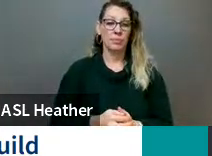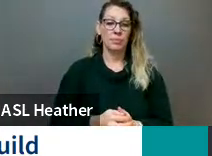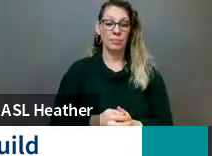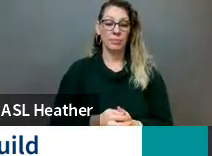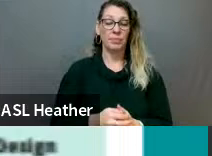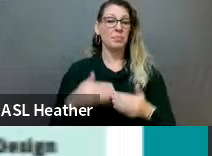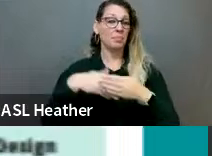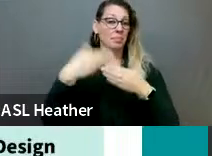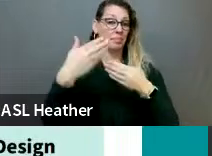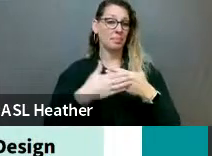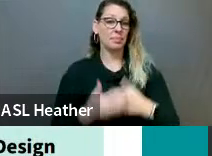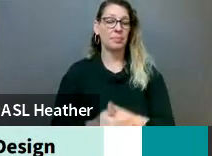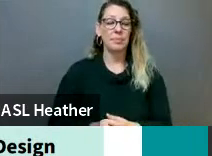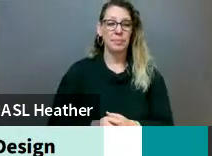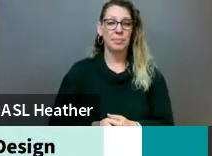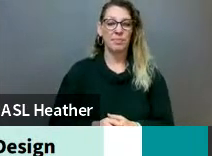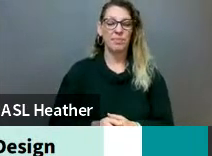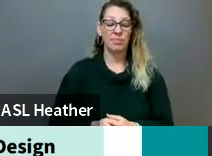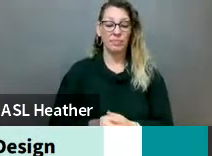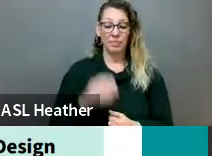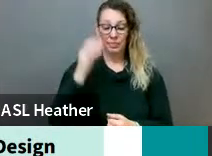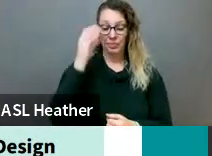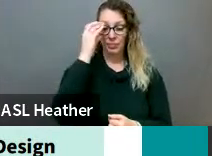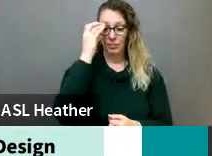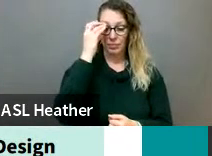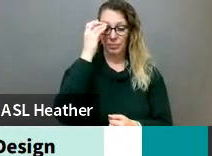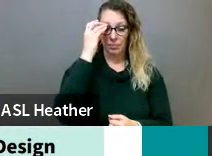So next slide, please.